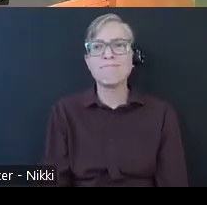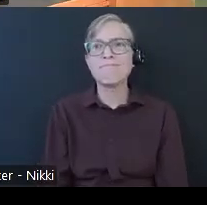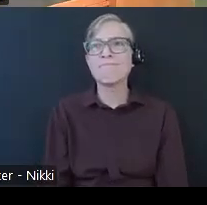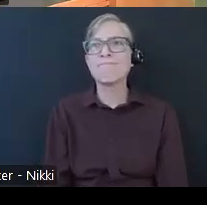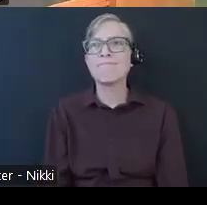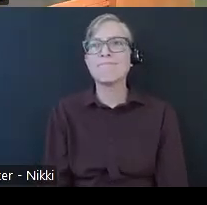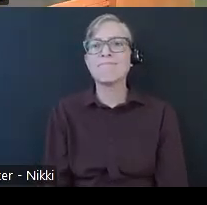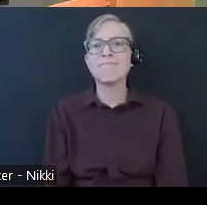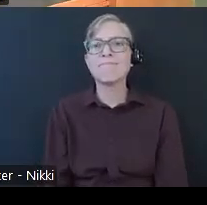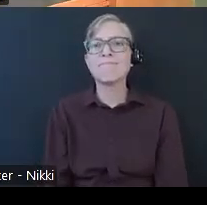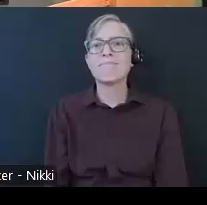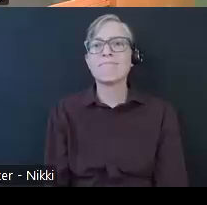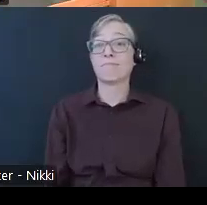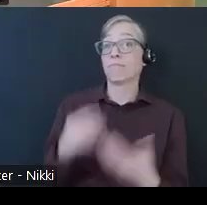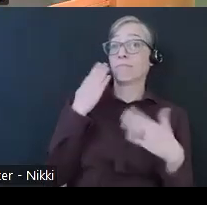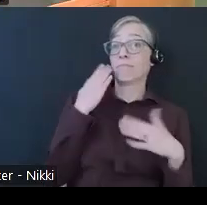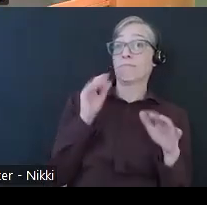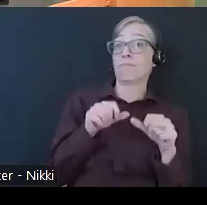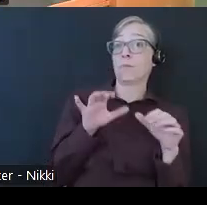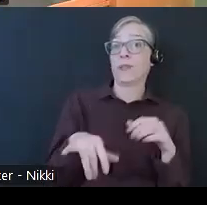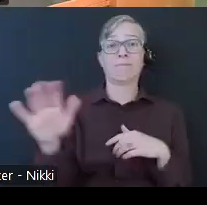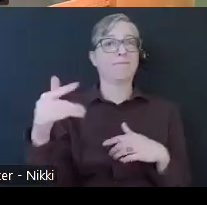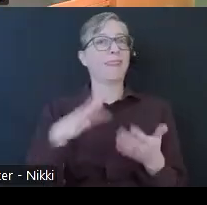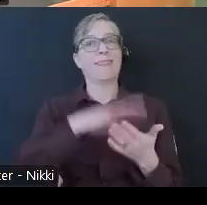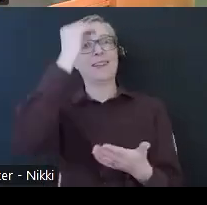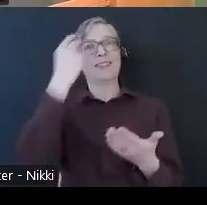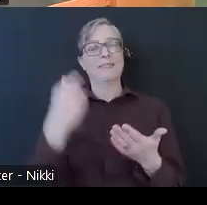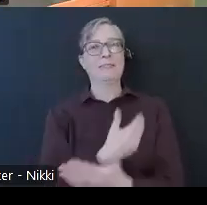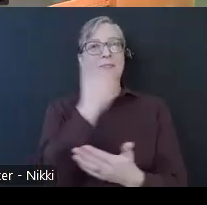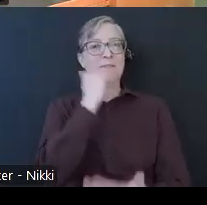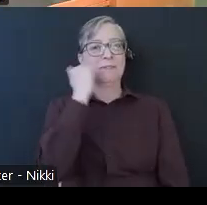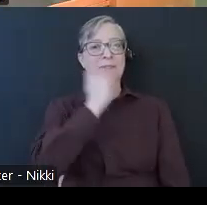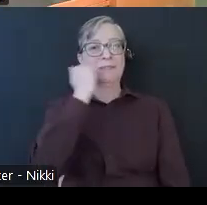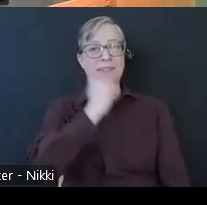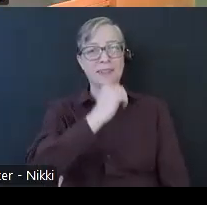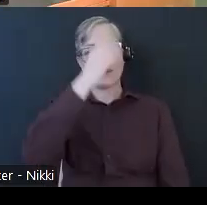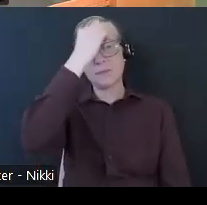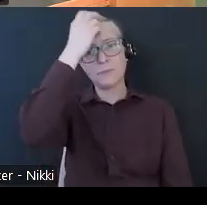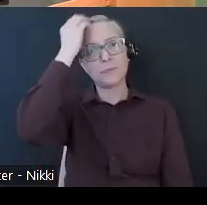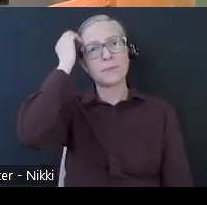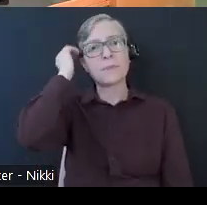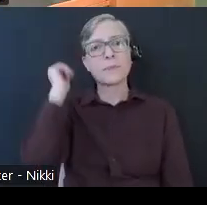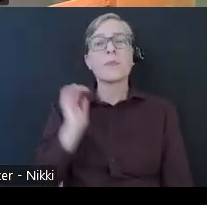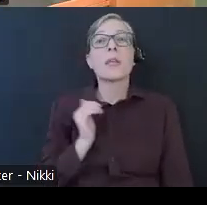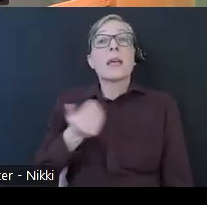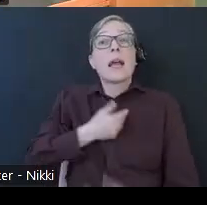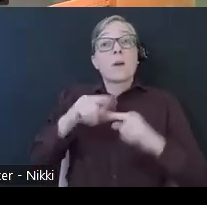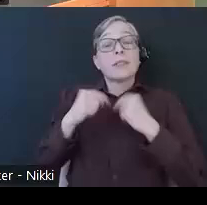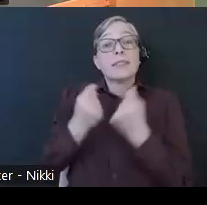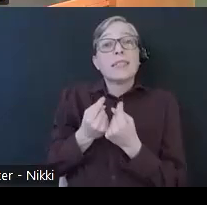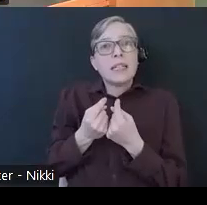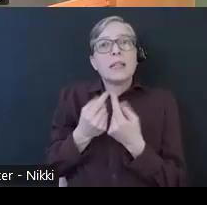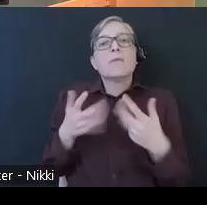didn't know I could do that. I learn something new every day. So our team has conducted 5 and